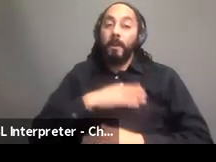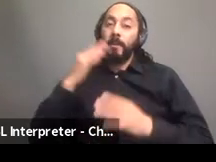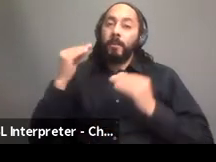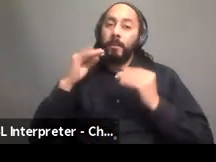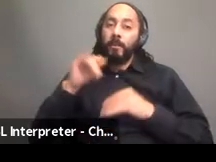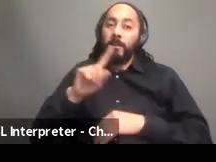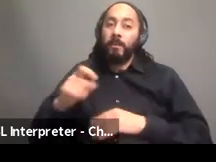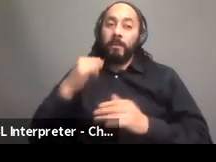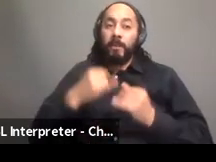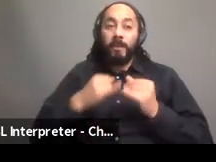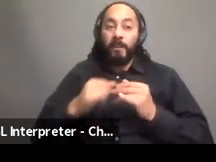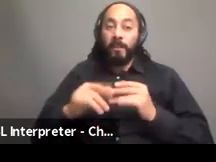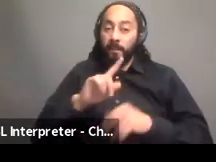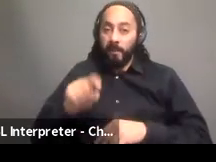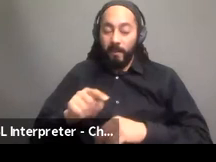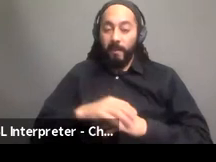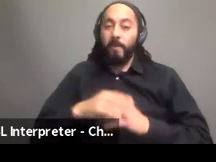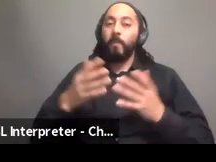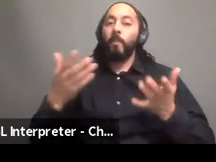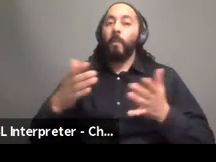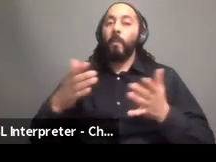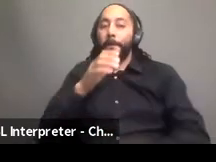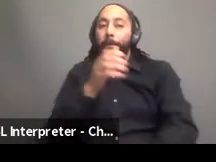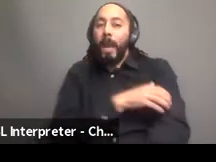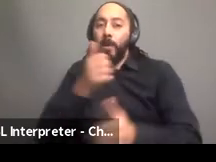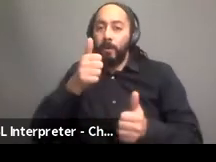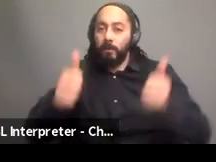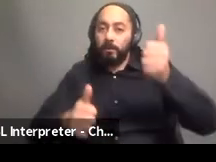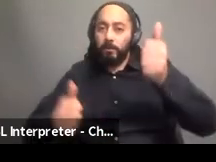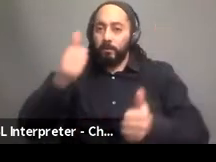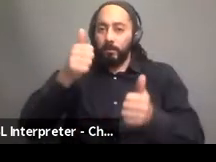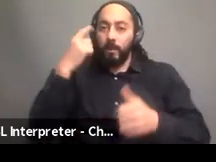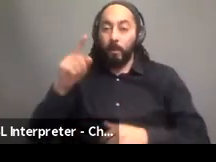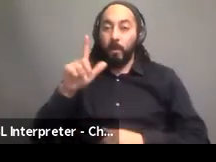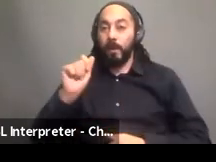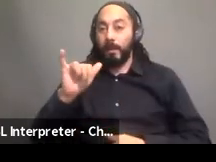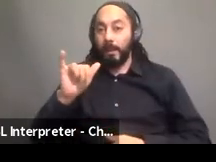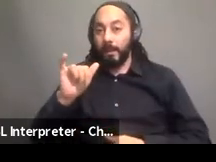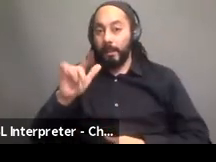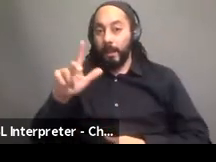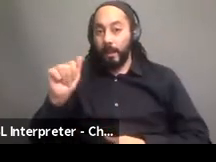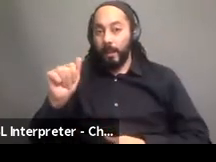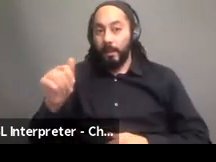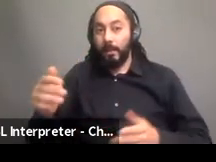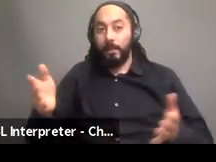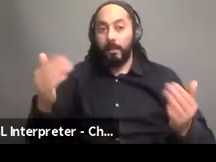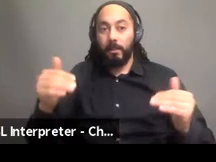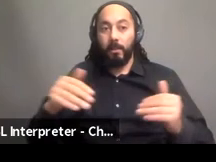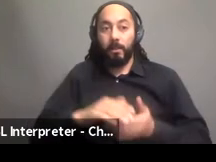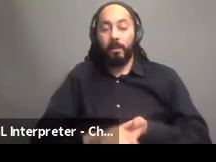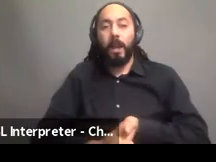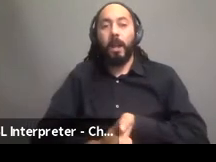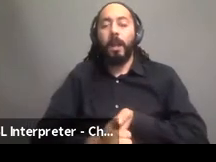question below, which is, what are the power dynamics for Layla? What are the factors here that